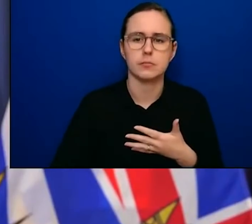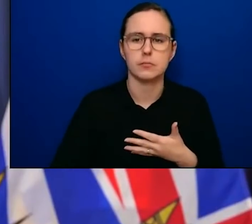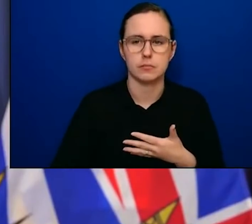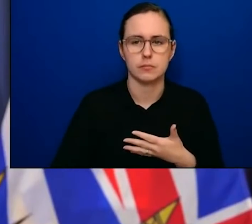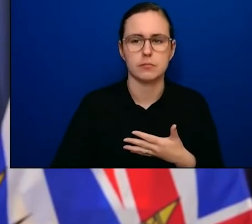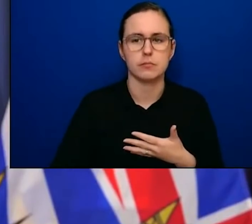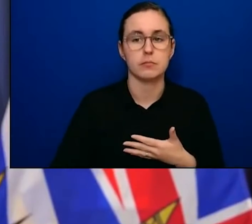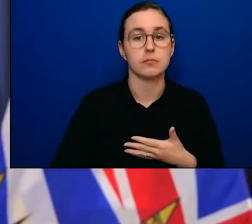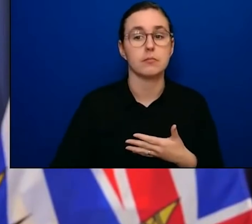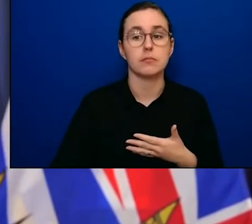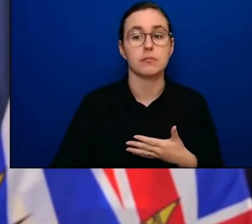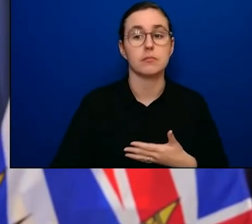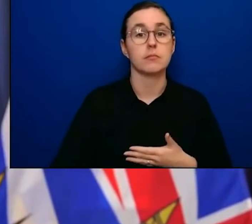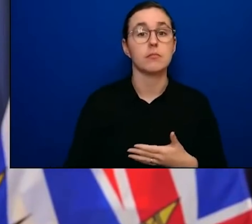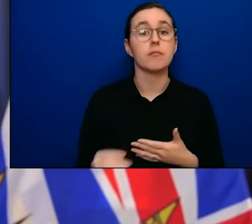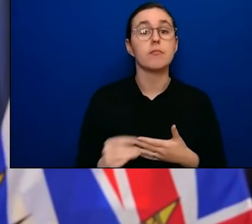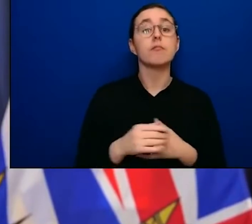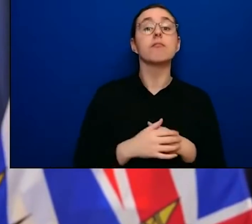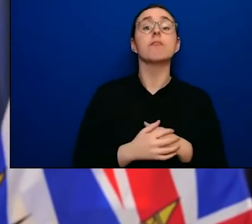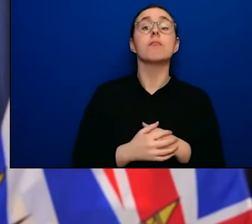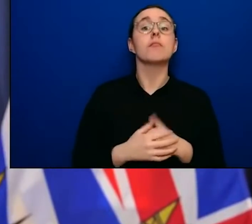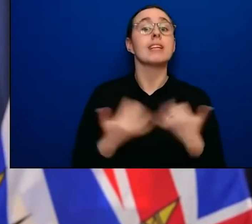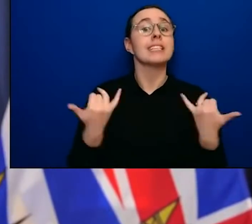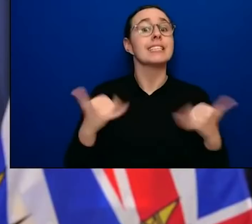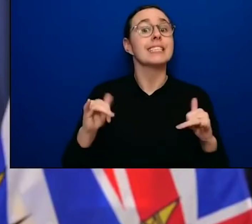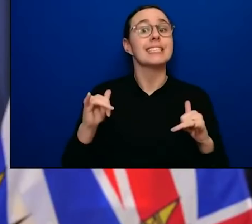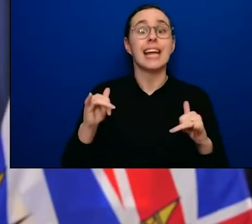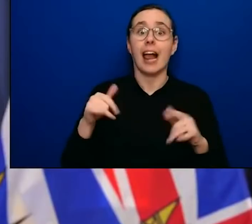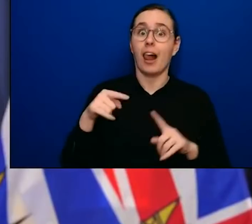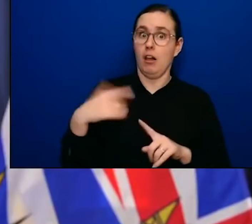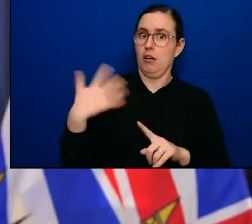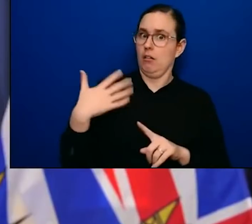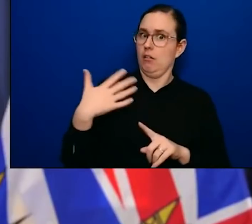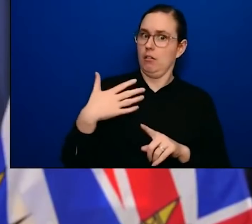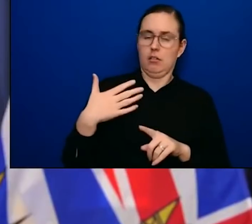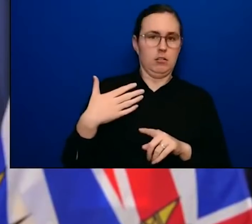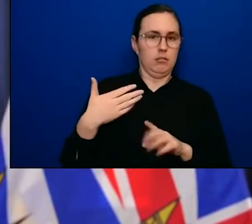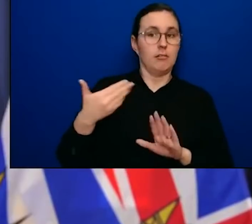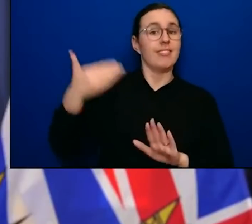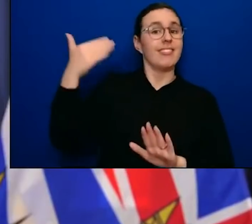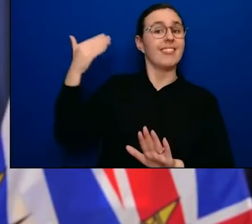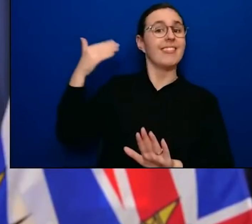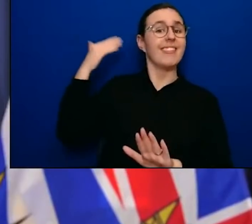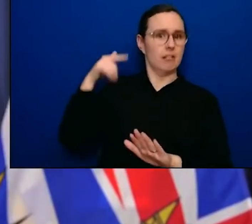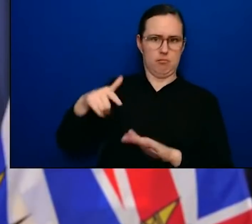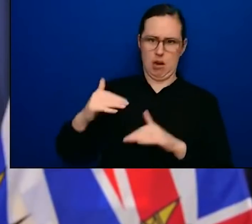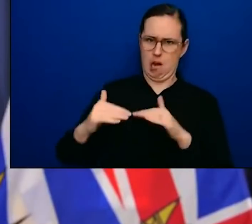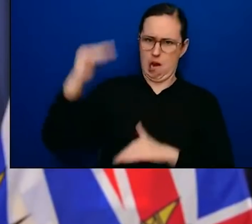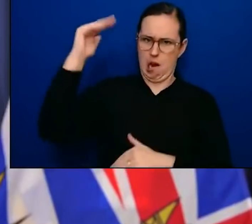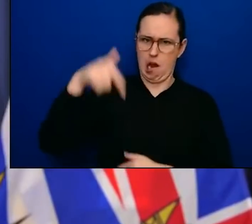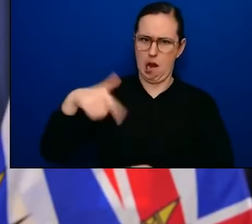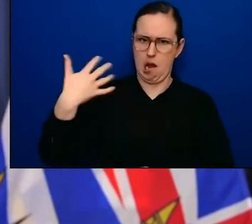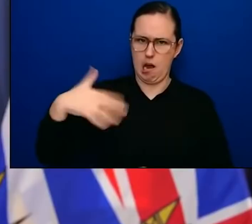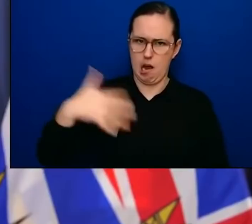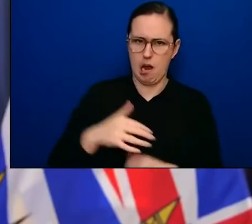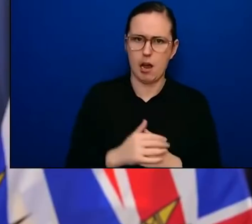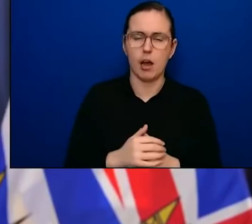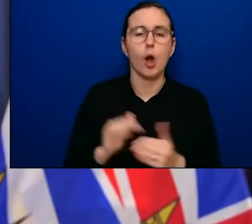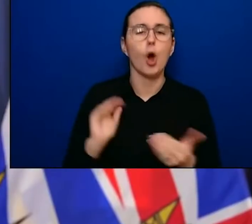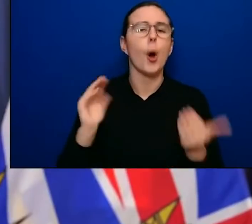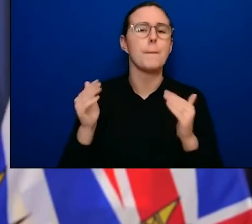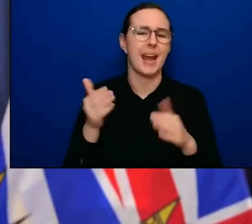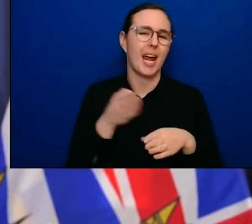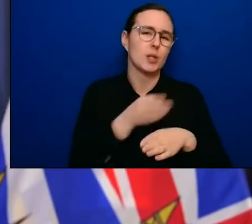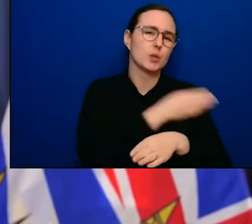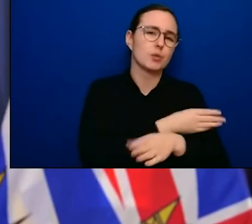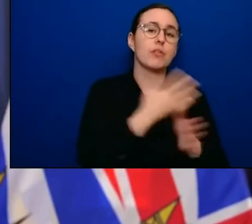it continues to be higher than previous periods and previous equivalent periods, say February in previous years, but